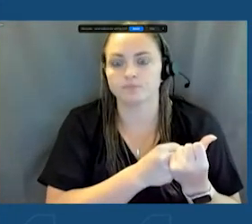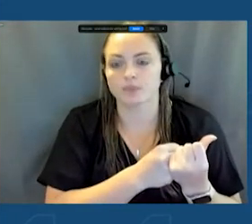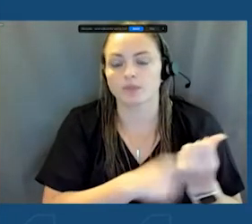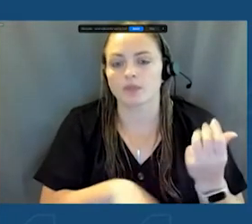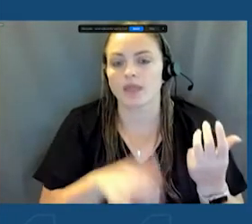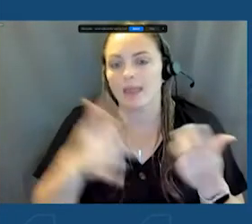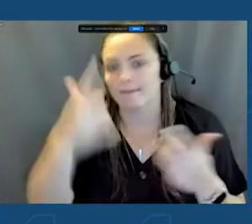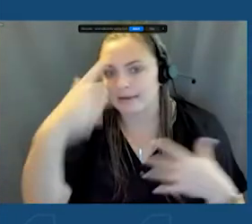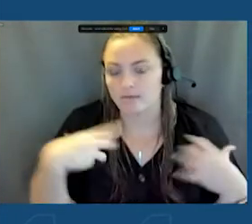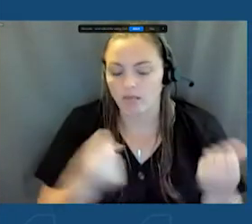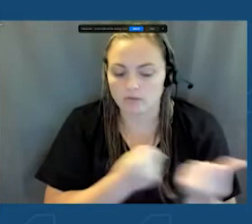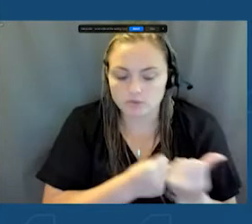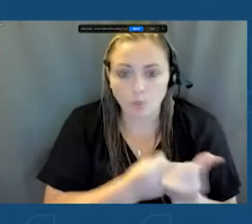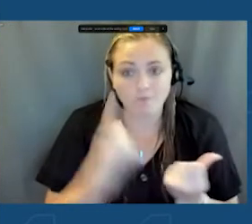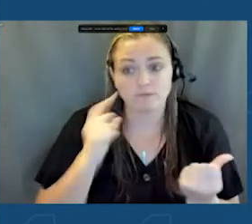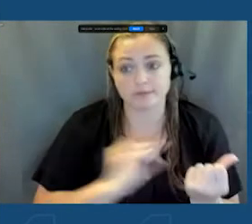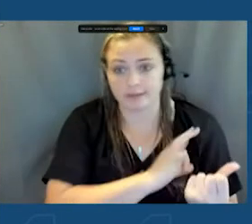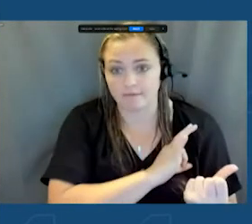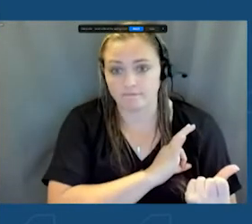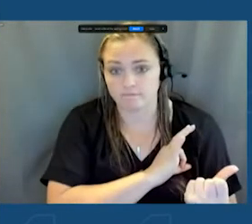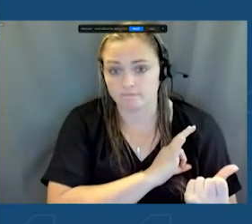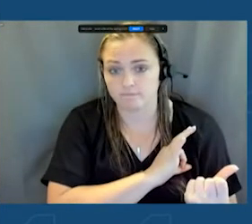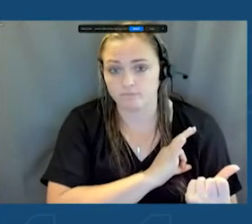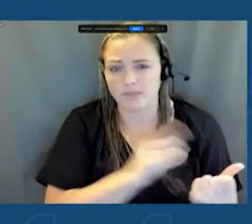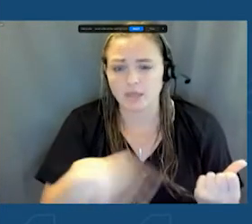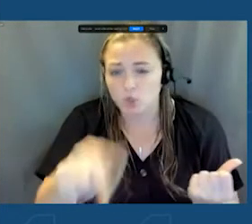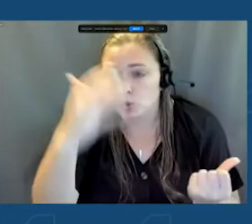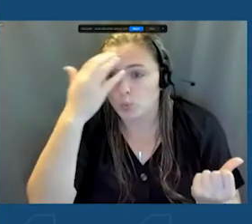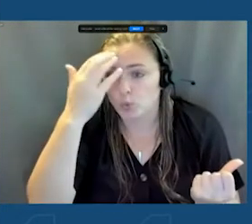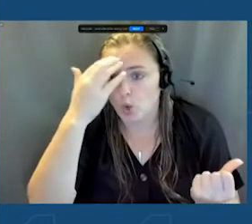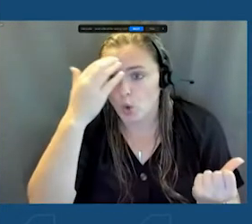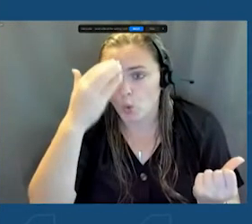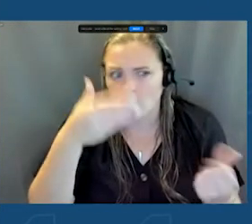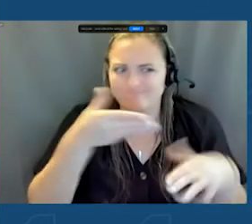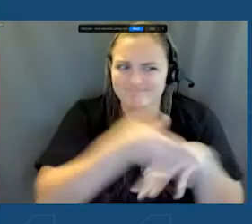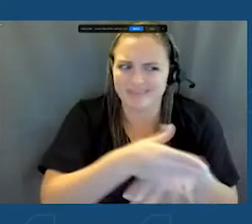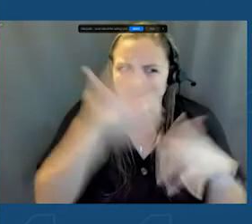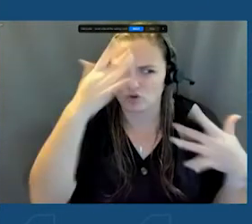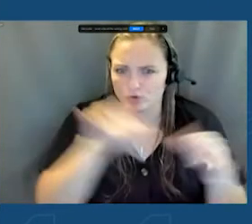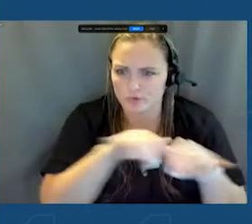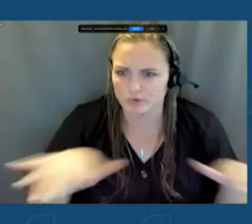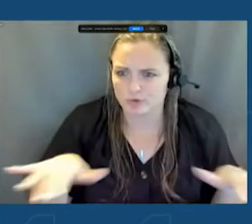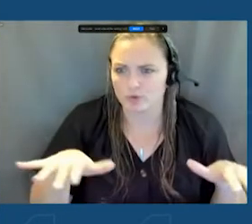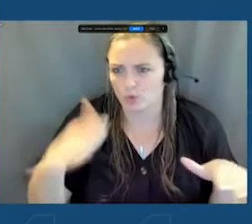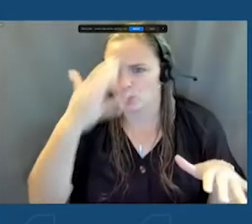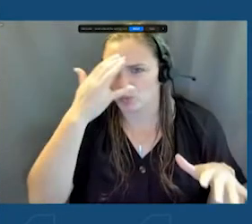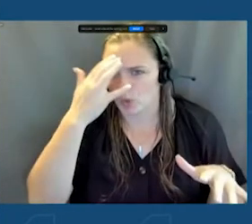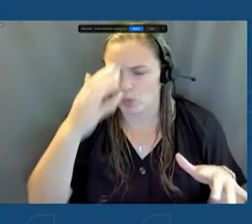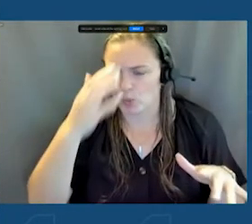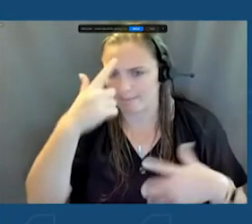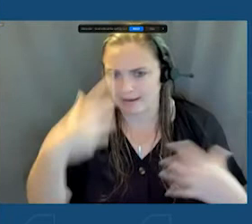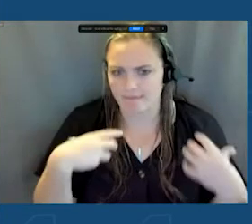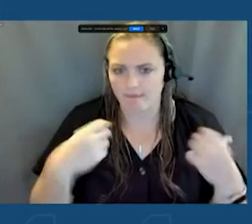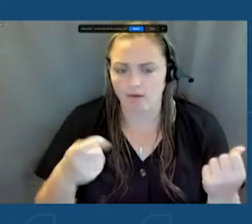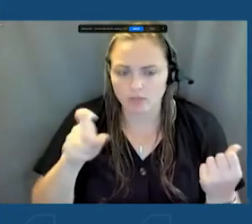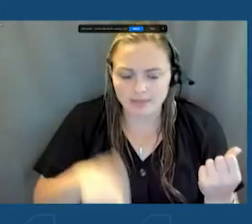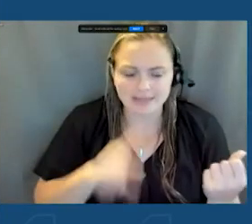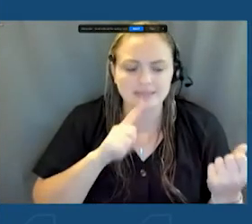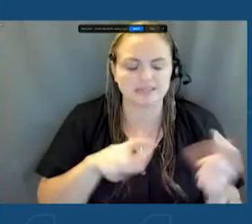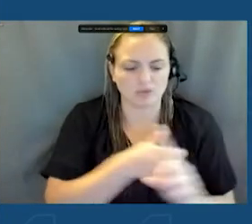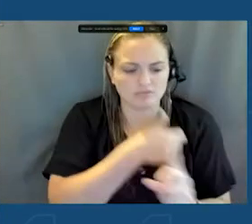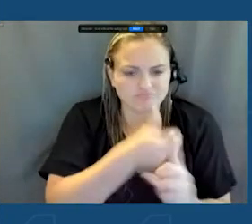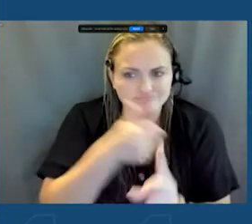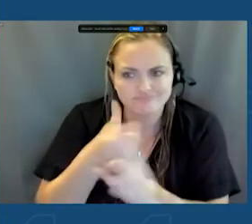health support for our staff. And you know, post-COVID, how extreme the mental health needs are in our communities all across the